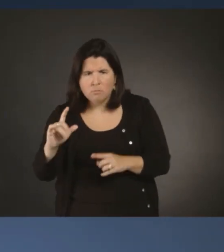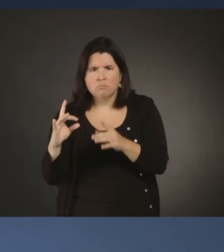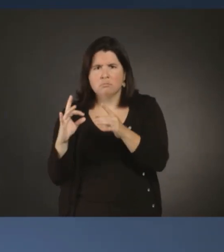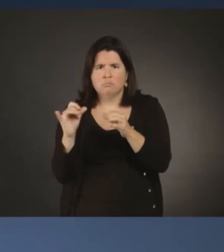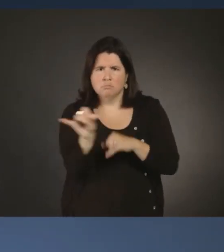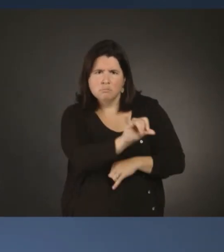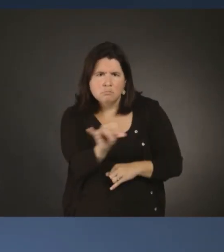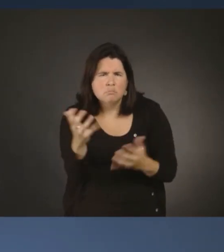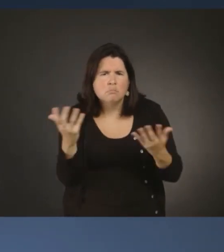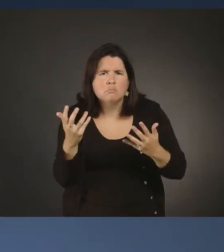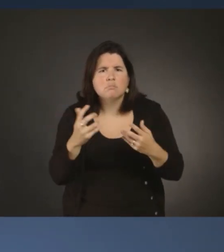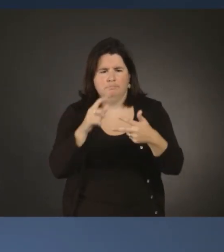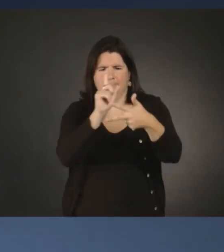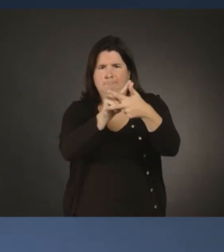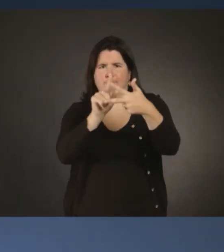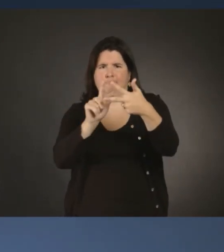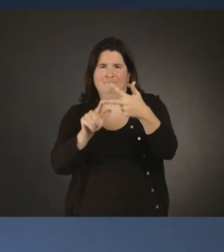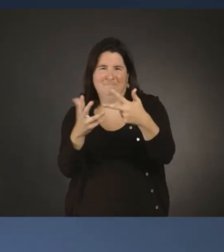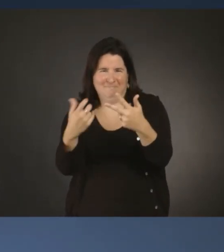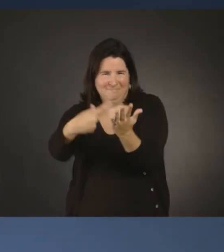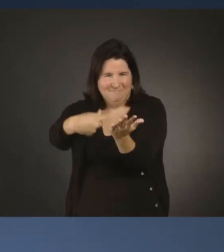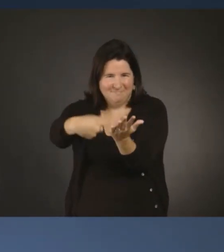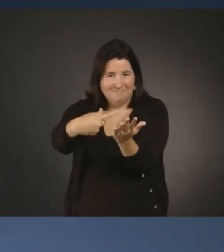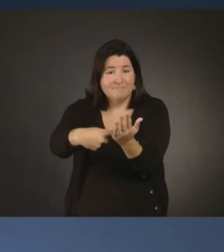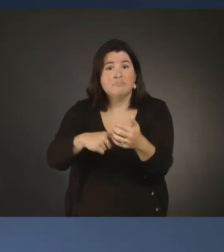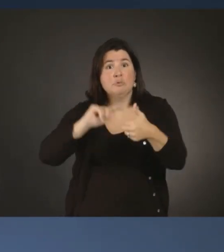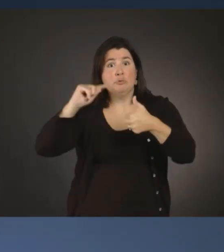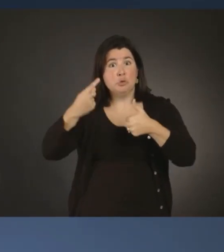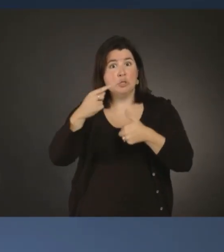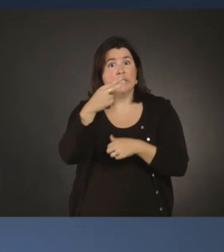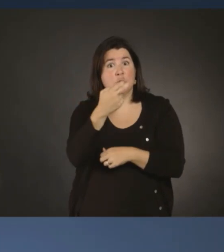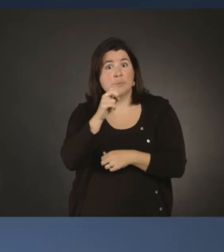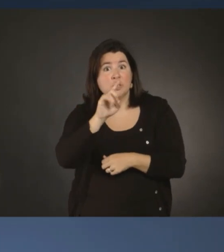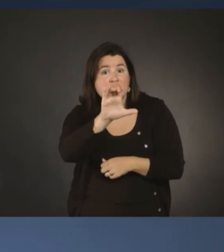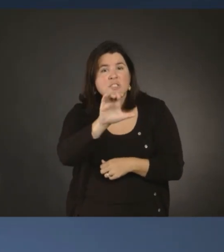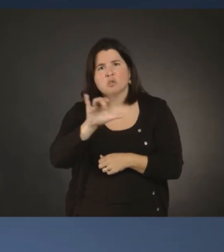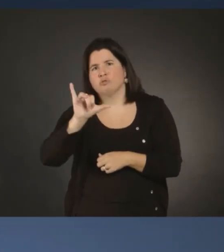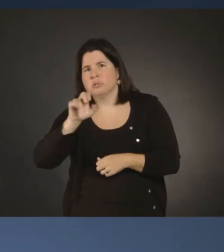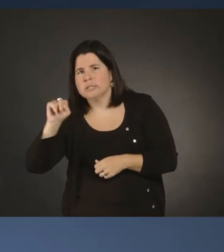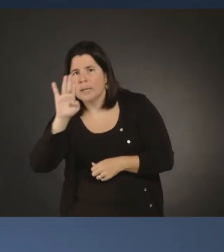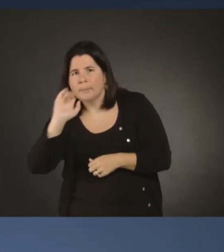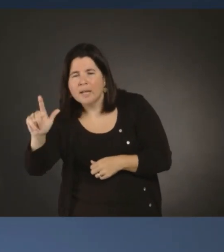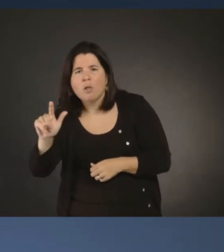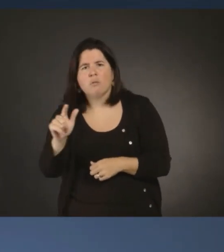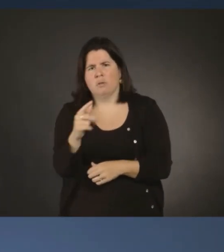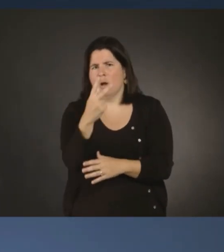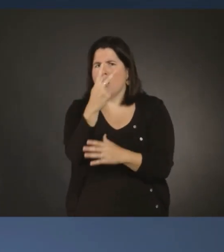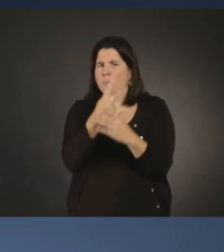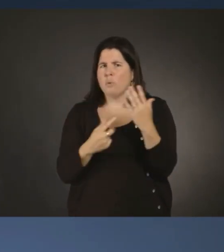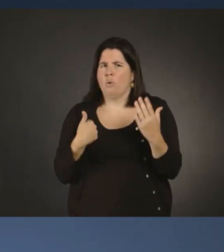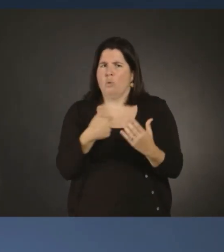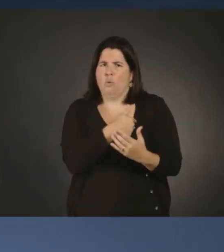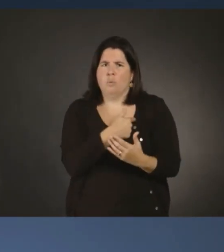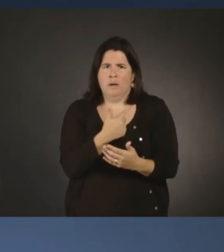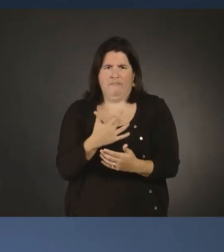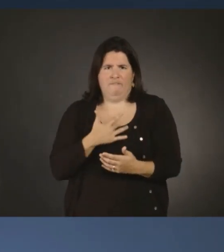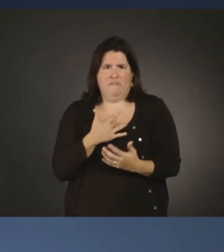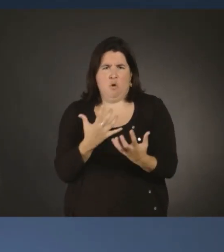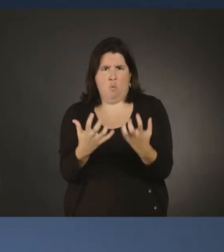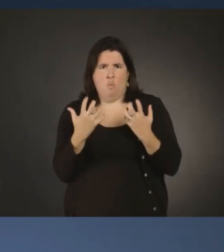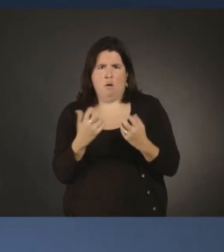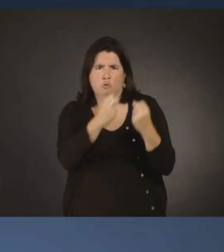goals. First, the Hearing, Speech, and Deaf Center and Cincinnati Bell are both dedicated to